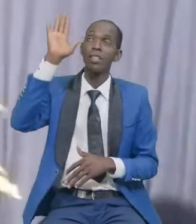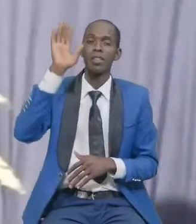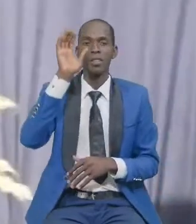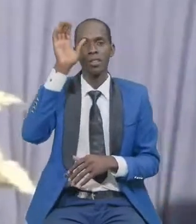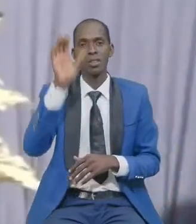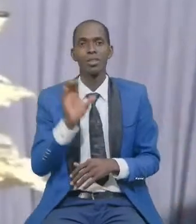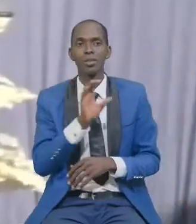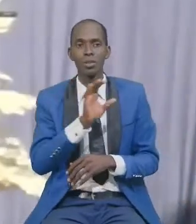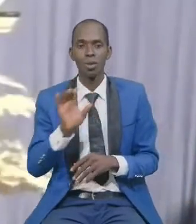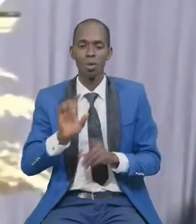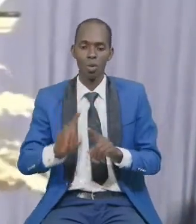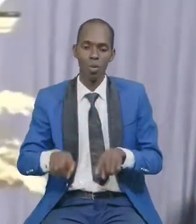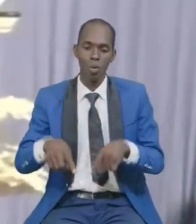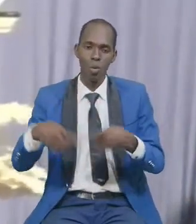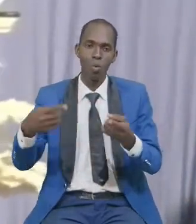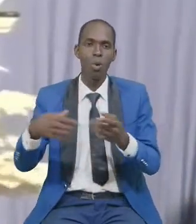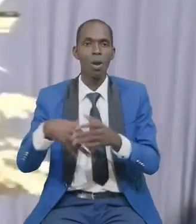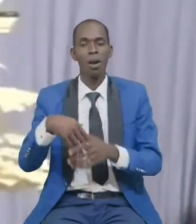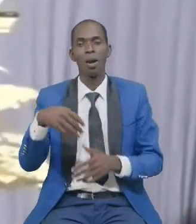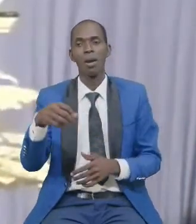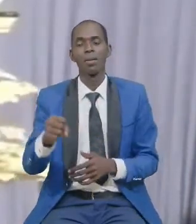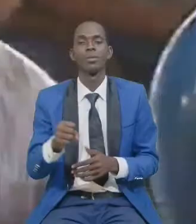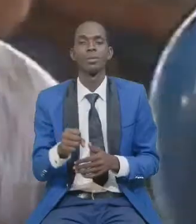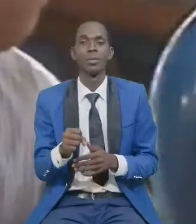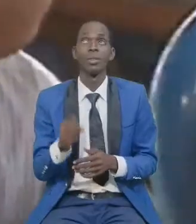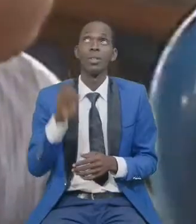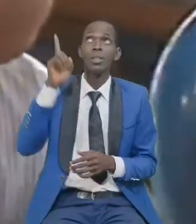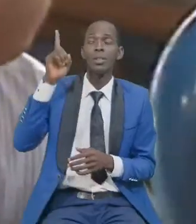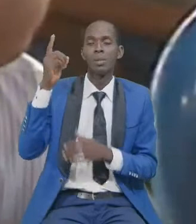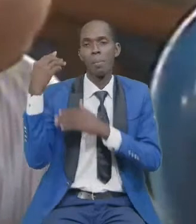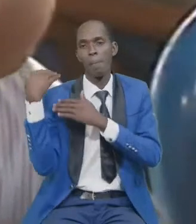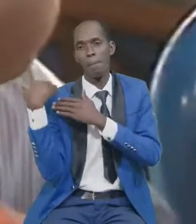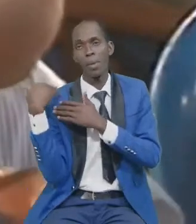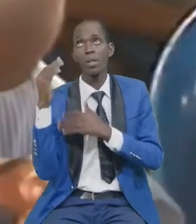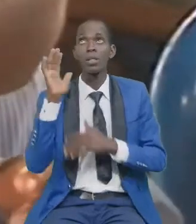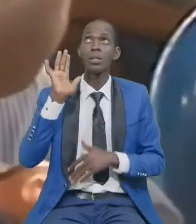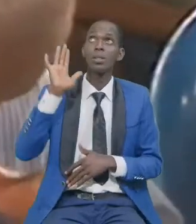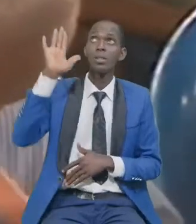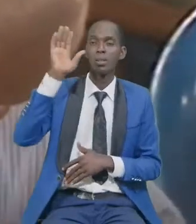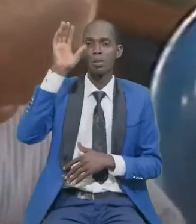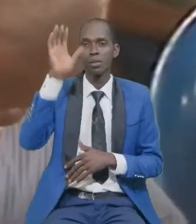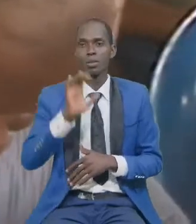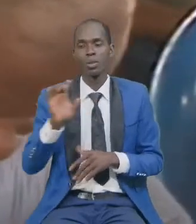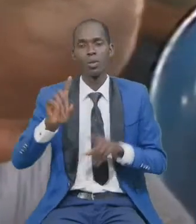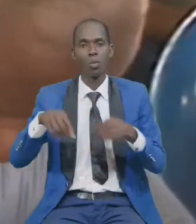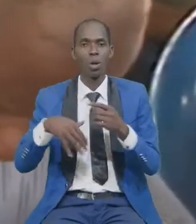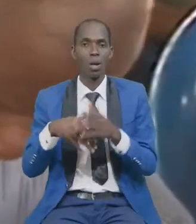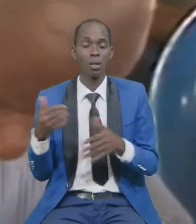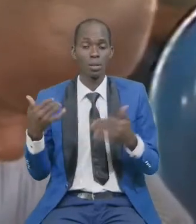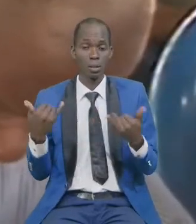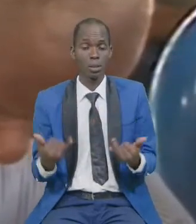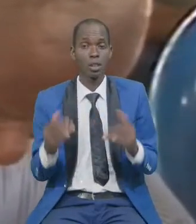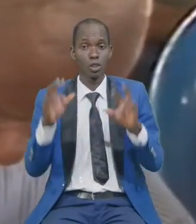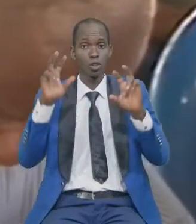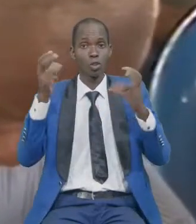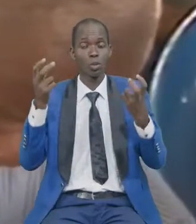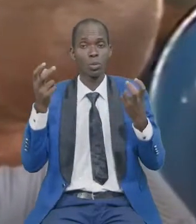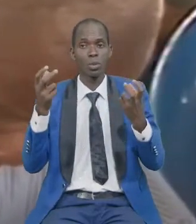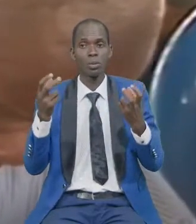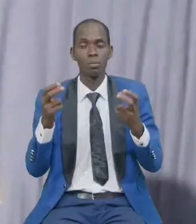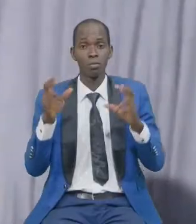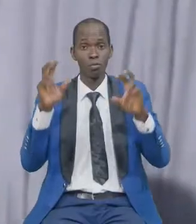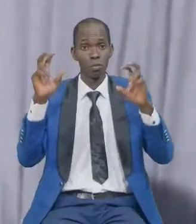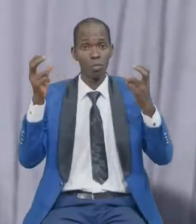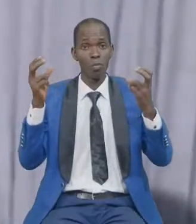bearing his cross went forth. We're looking at the message. Is